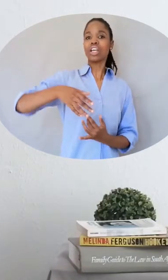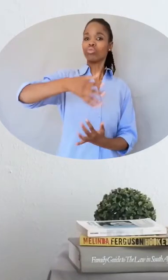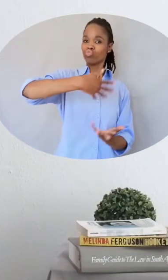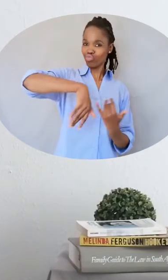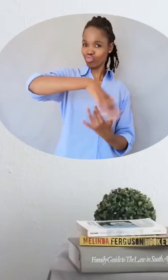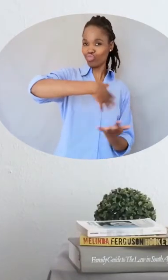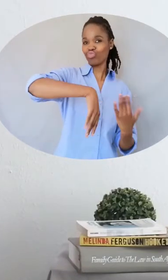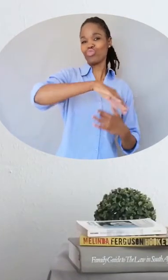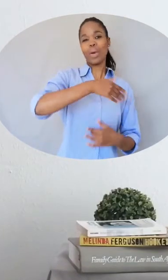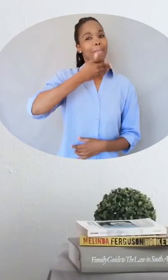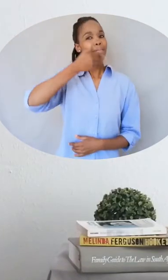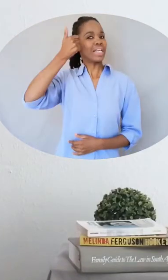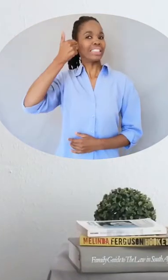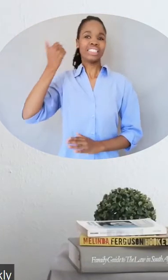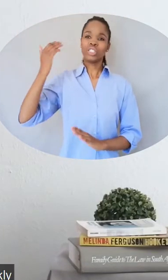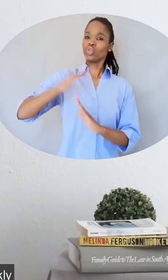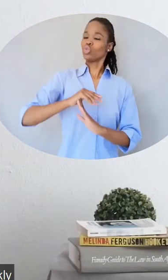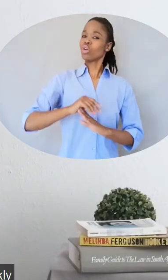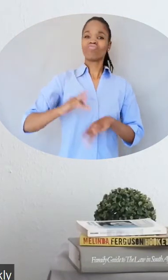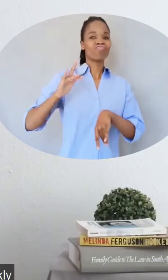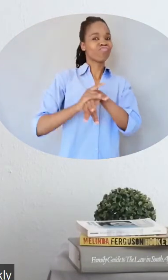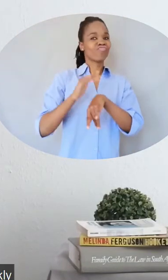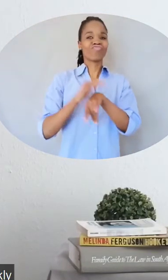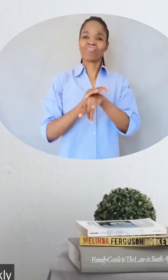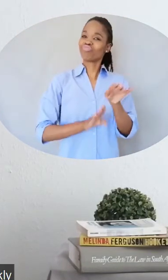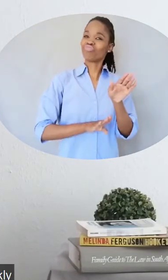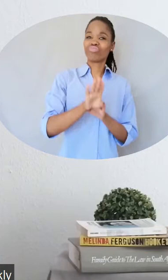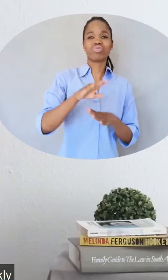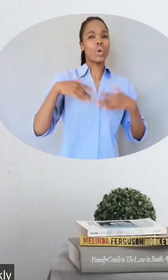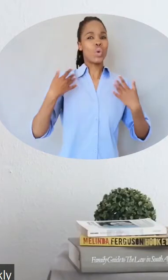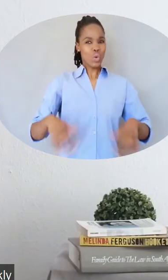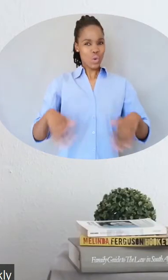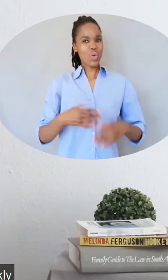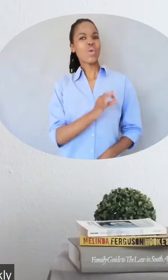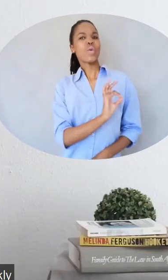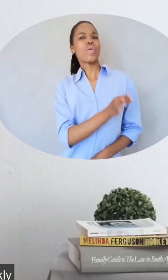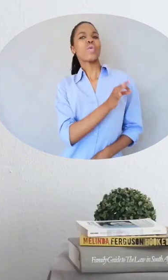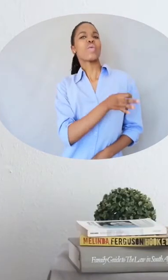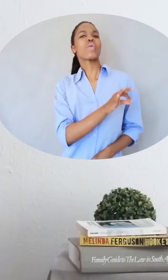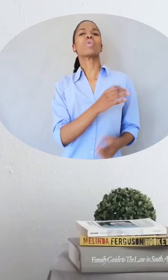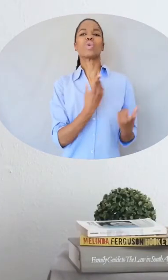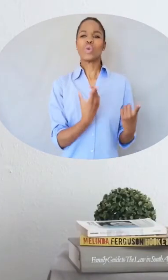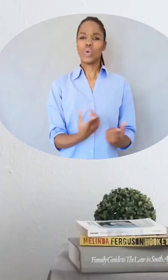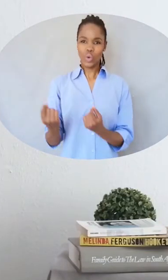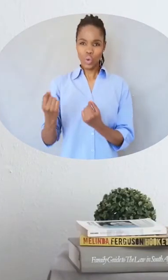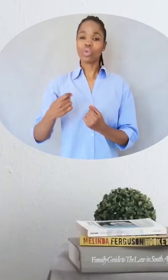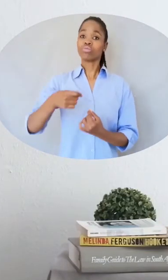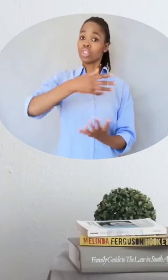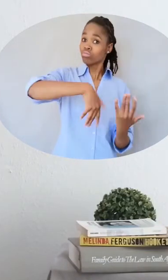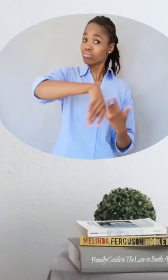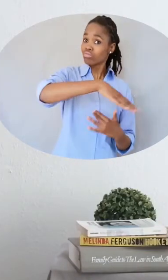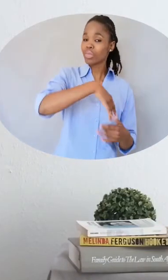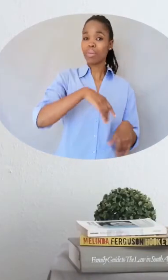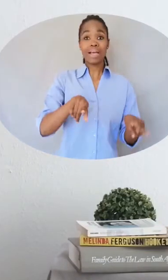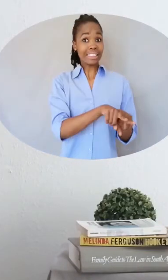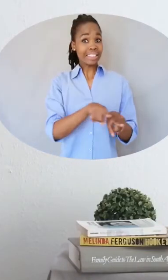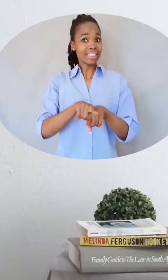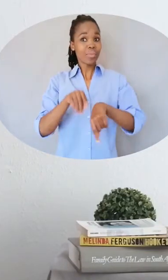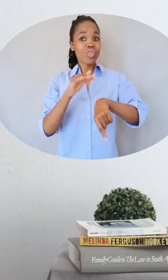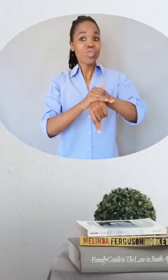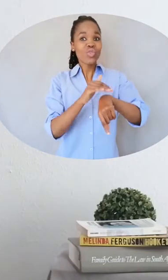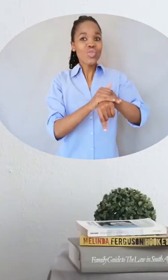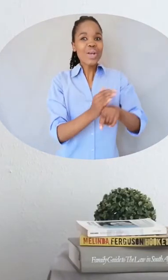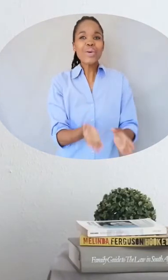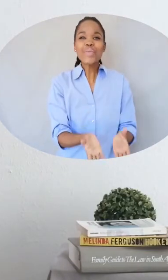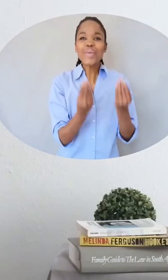lives are like. This is the best way to quickly learn the language, to know the people, to